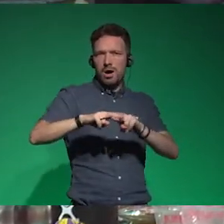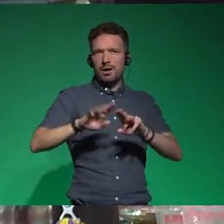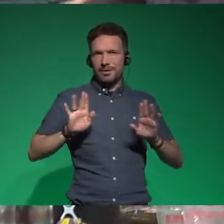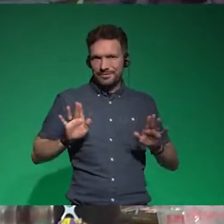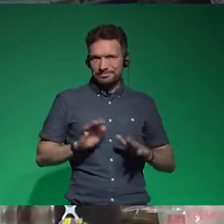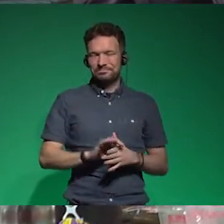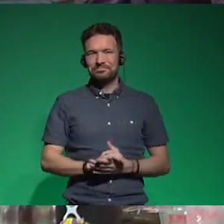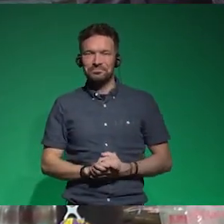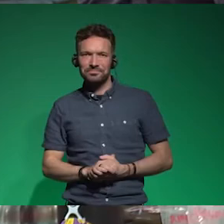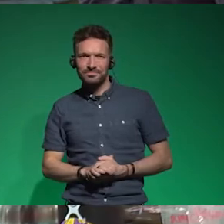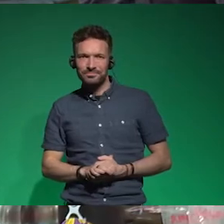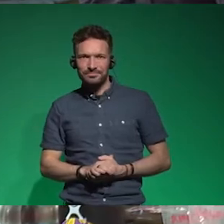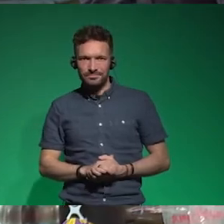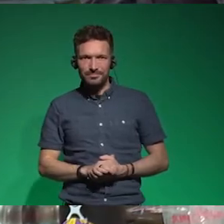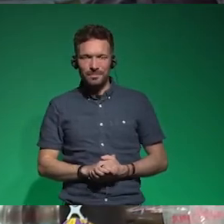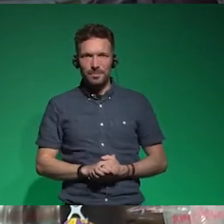Yeah. Andrea?